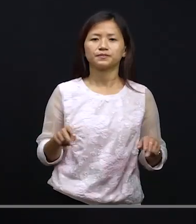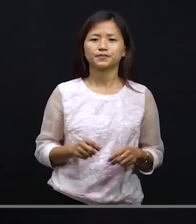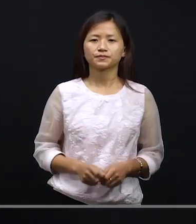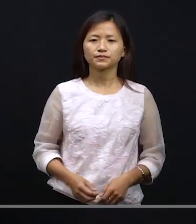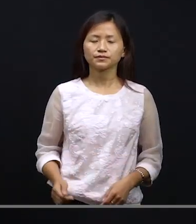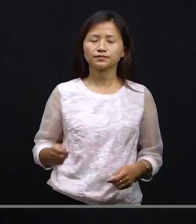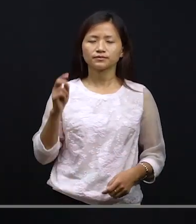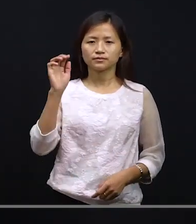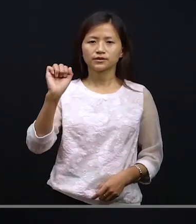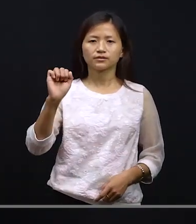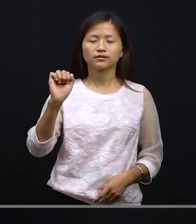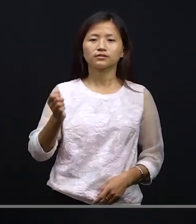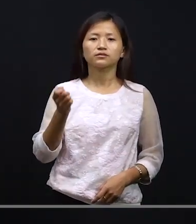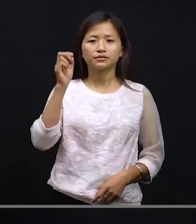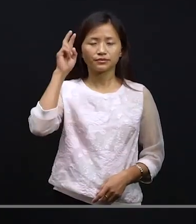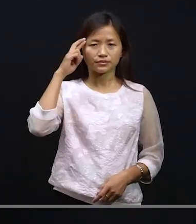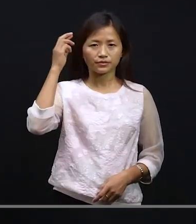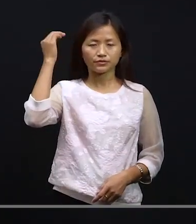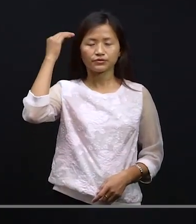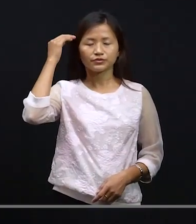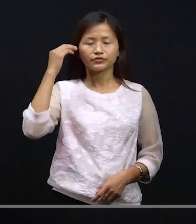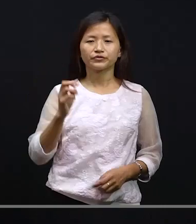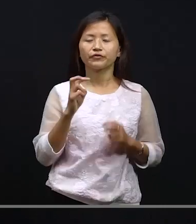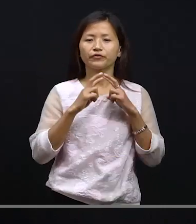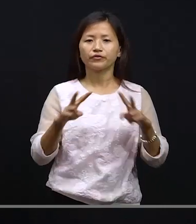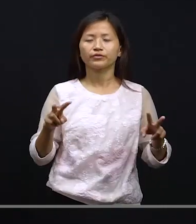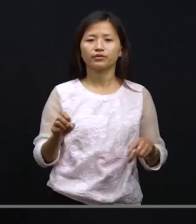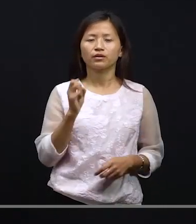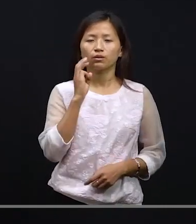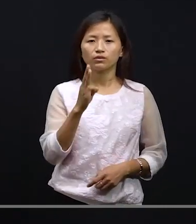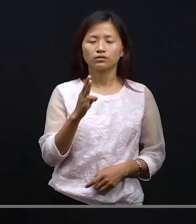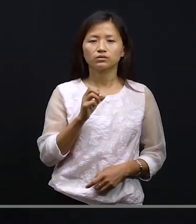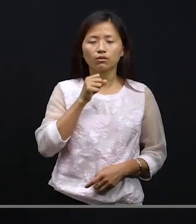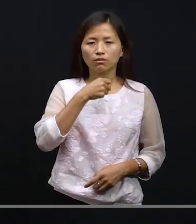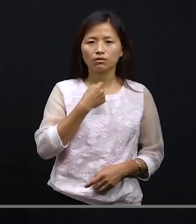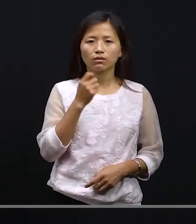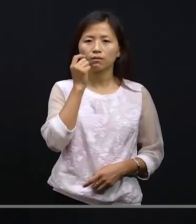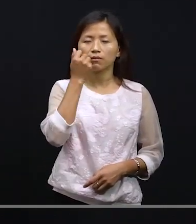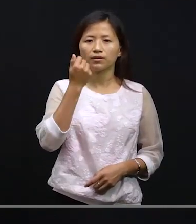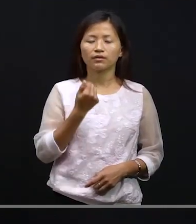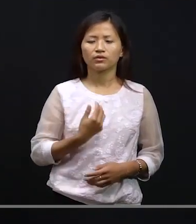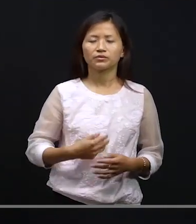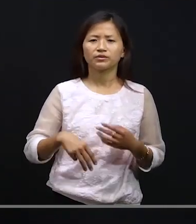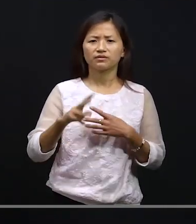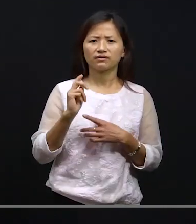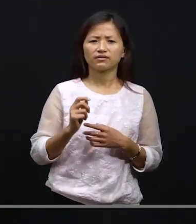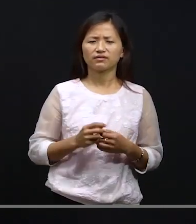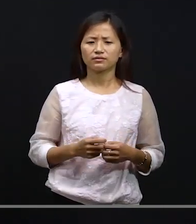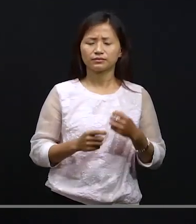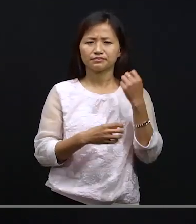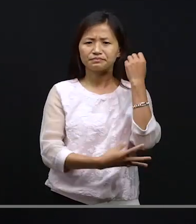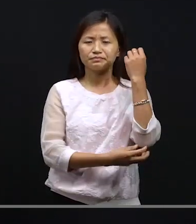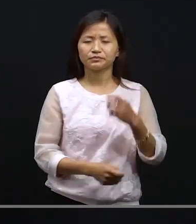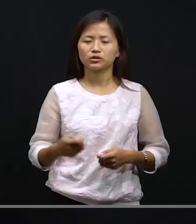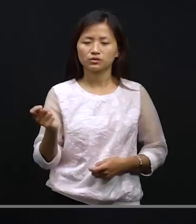And he knew very well that once he get the wealth from the old man, he will be like a slave to the old man or